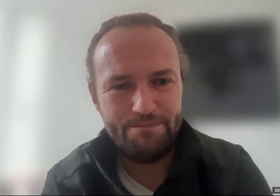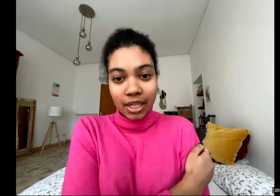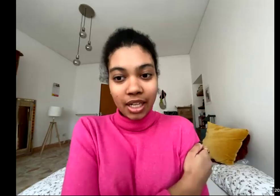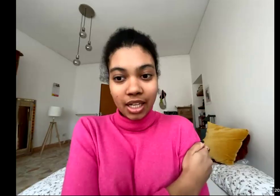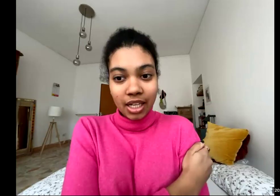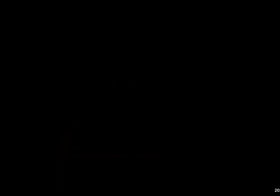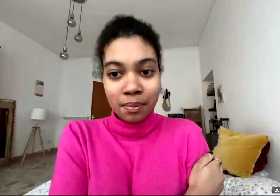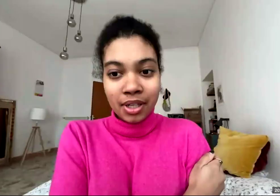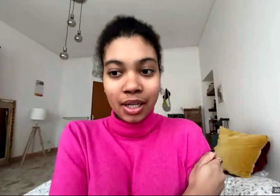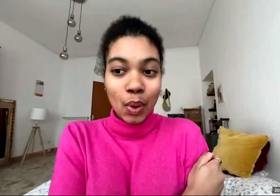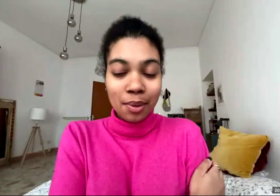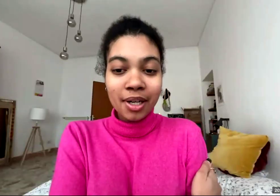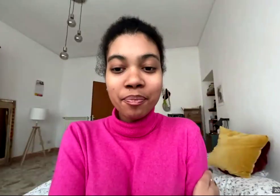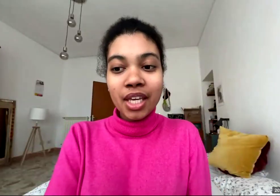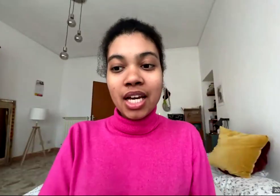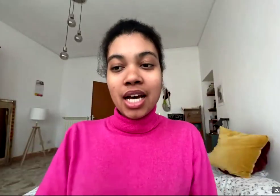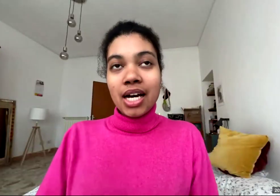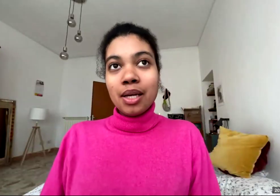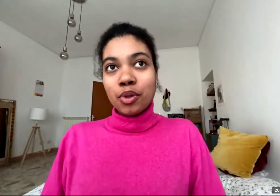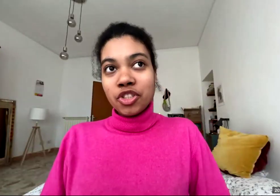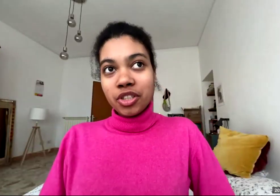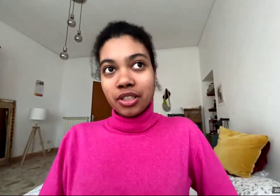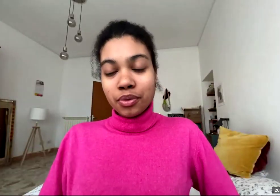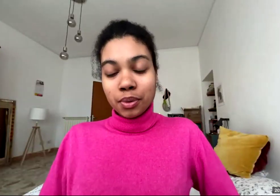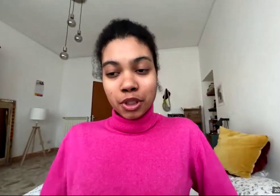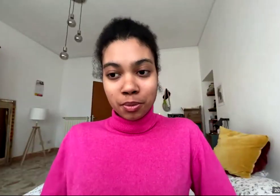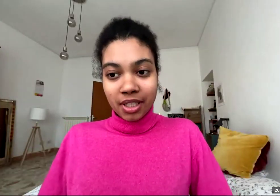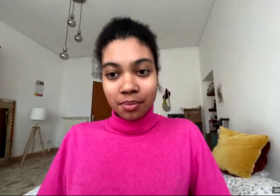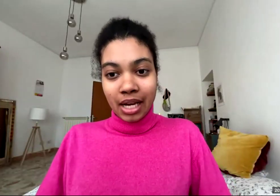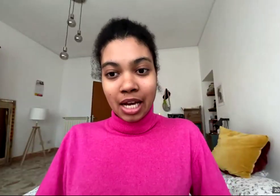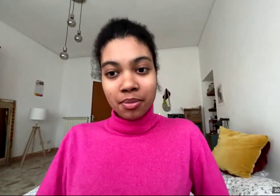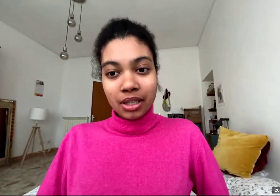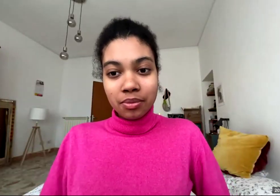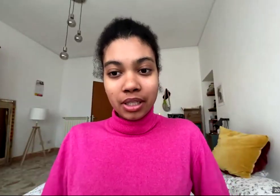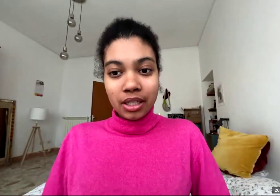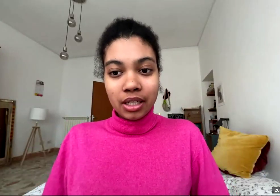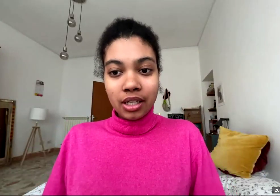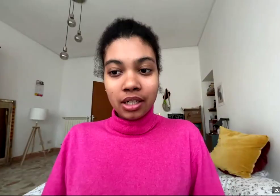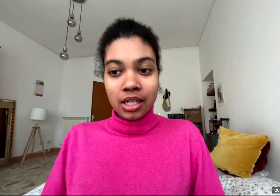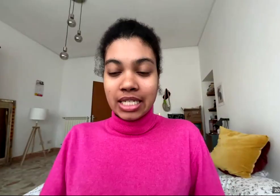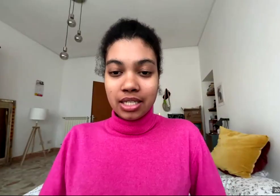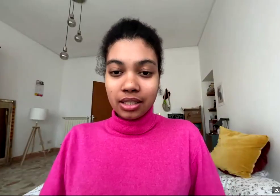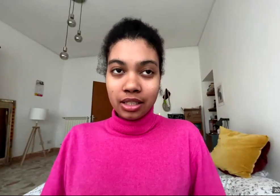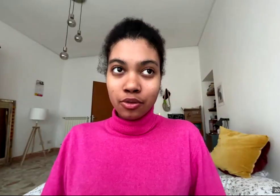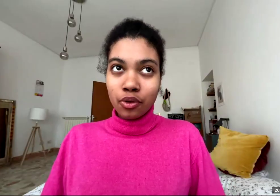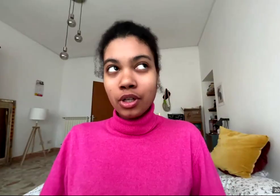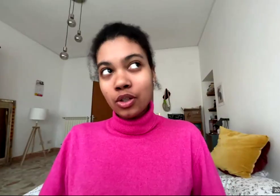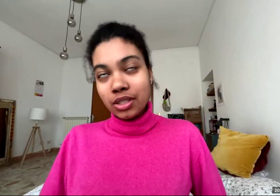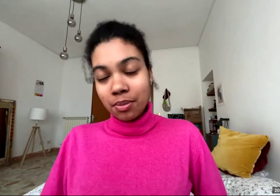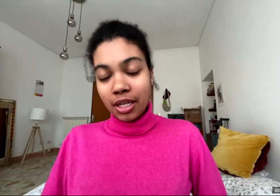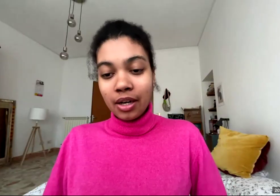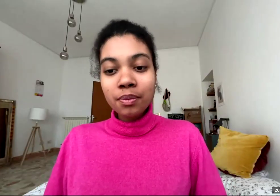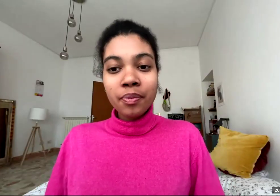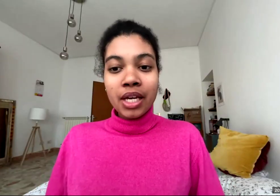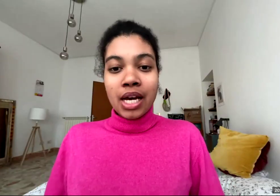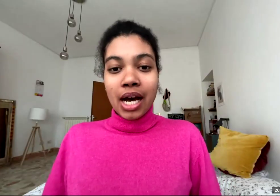Hi everyone, I'm Guaima. I'm originally from Cuba, but I've been living in Italy for a